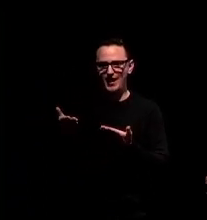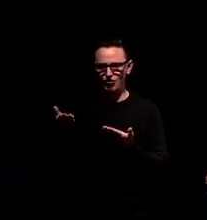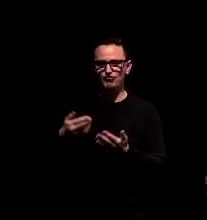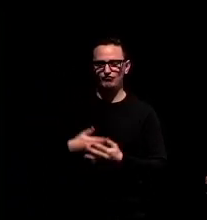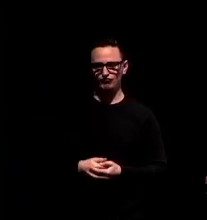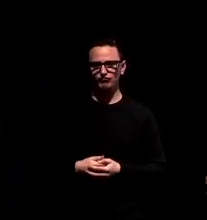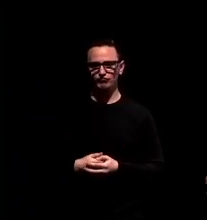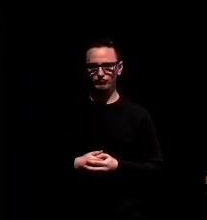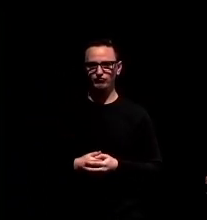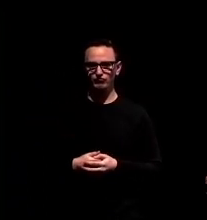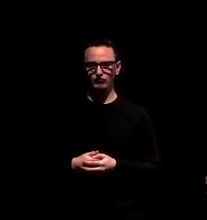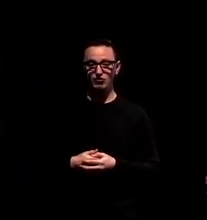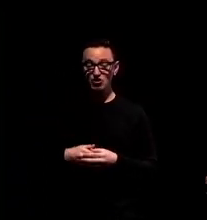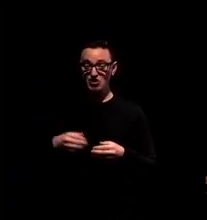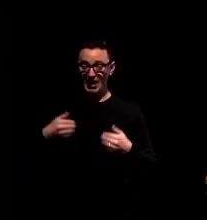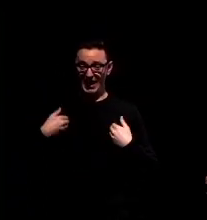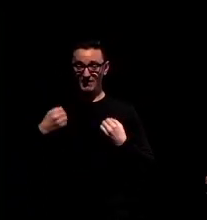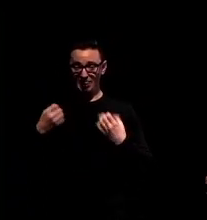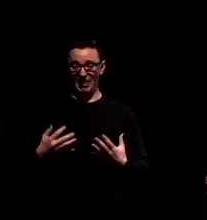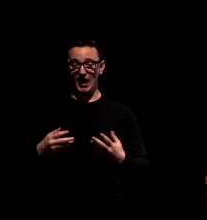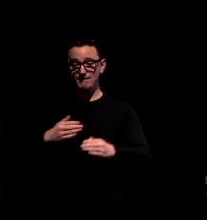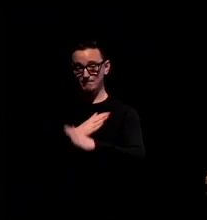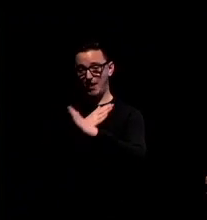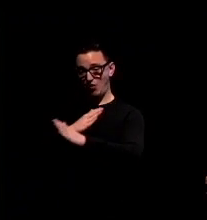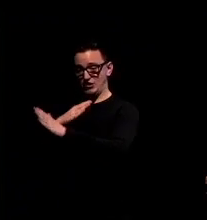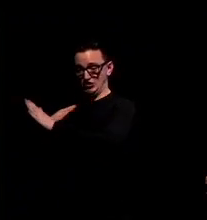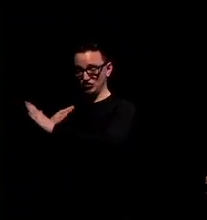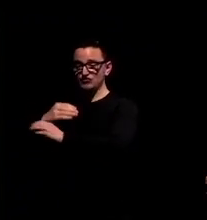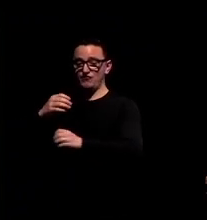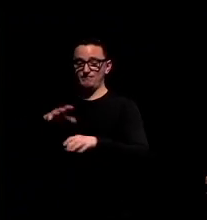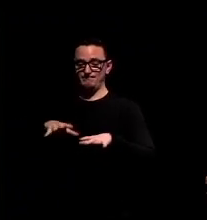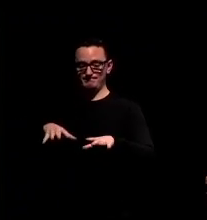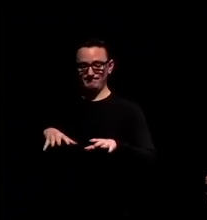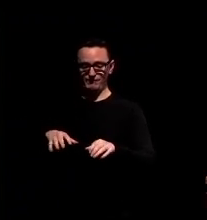face disproportionate barriers to accessing mental health care.